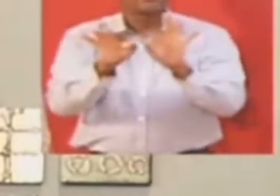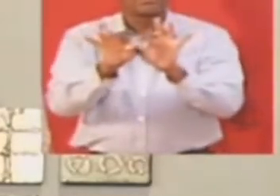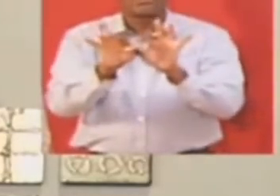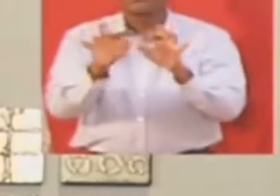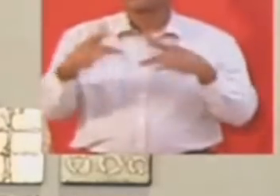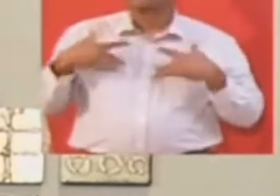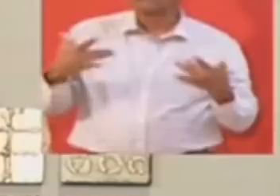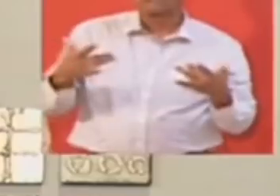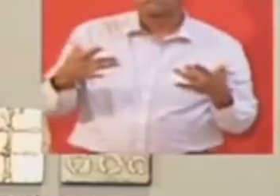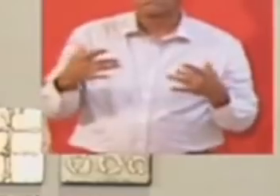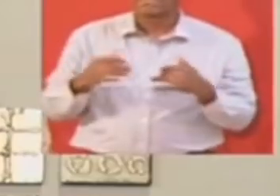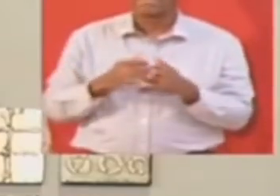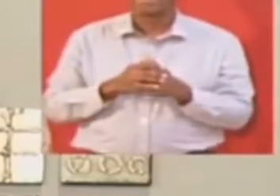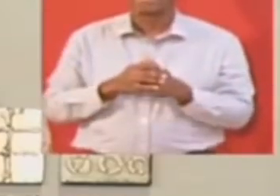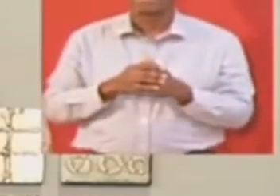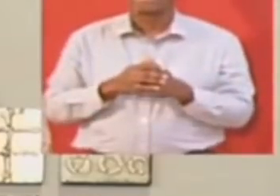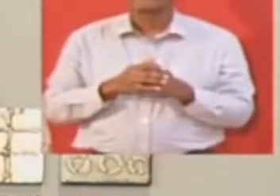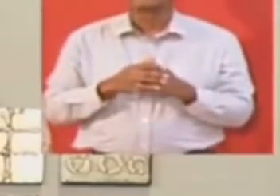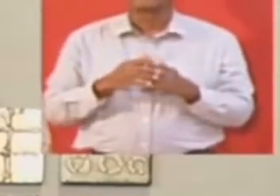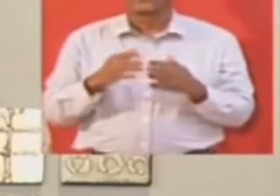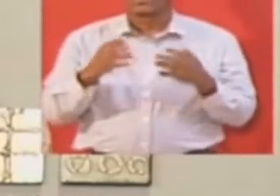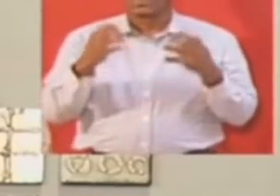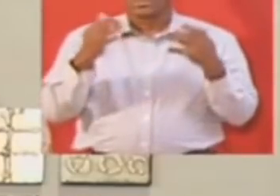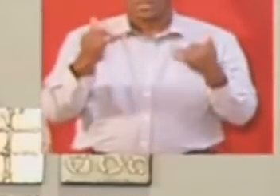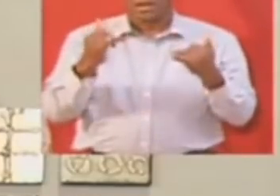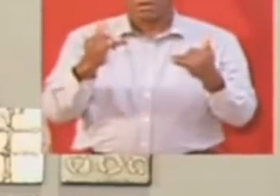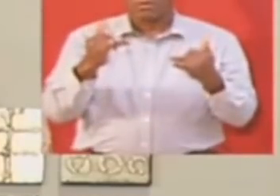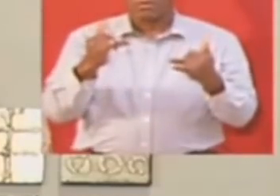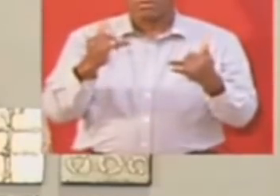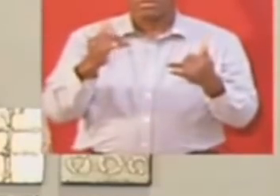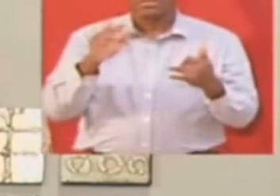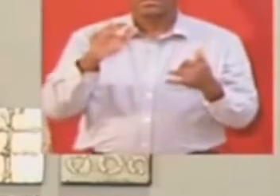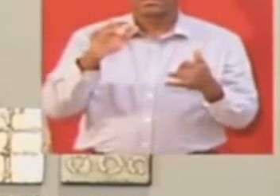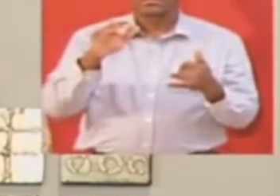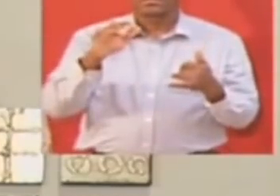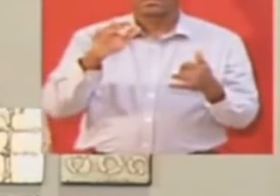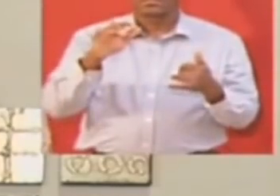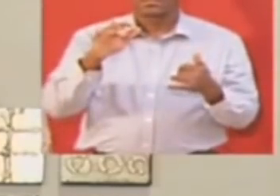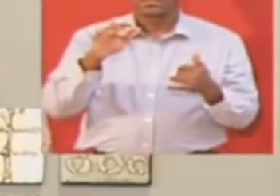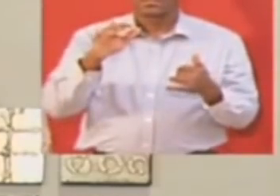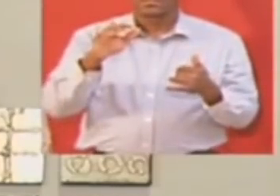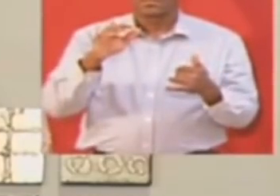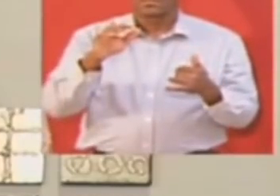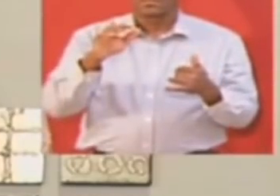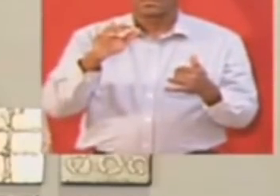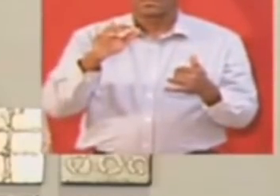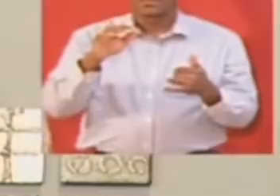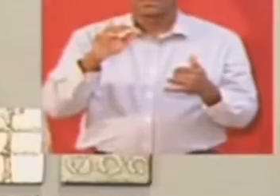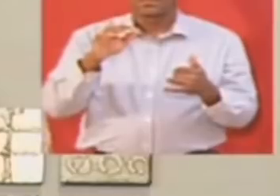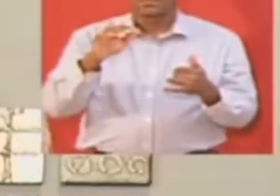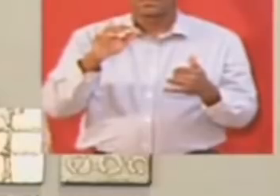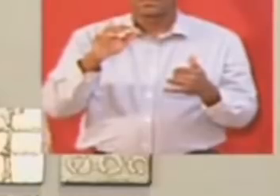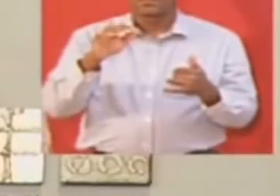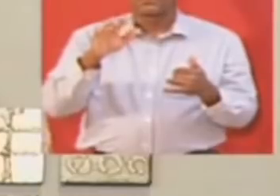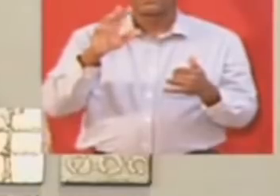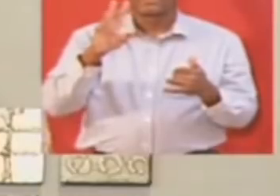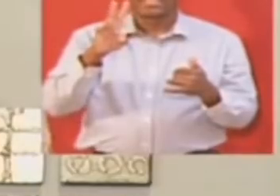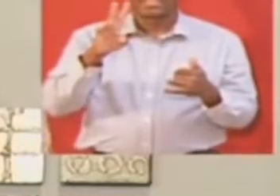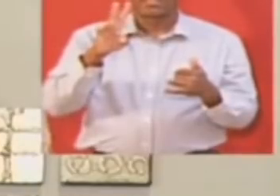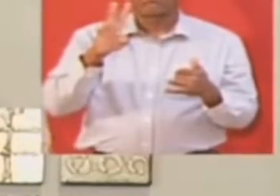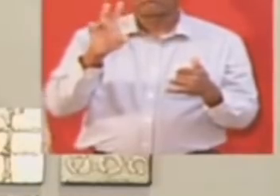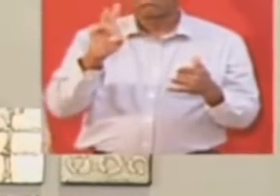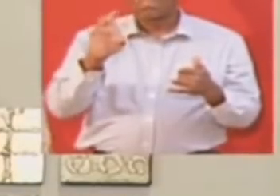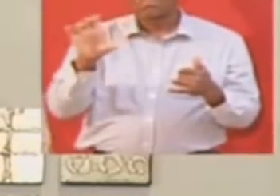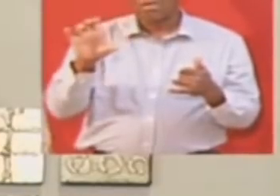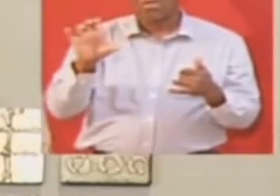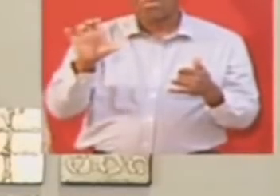1,300 samples per day by way of doing COVID-19. We are seeing anywhere between 600 and 700 samples coming